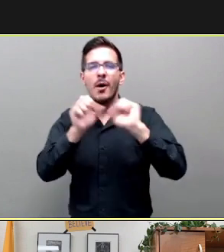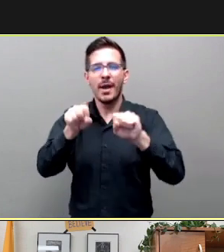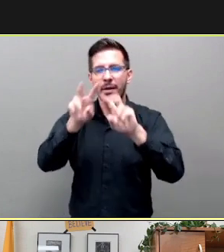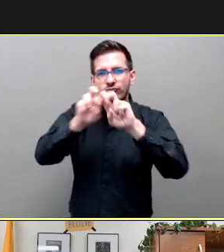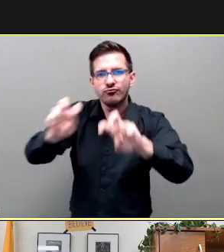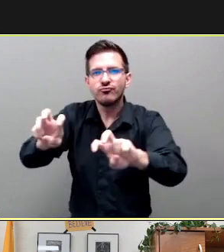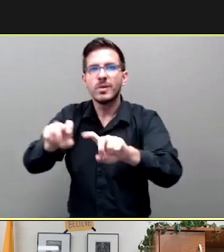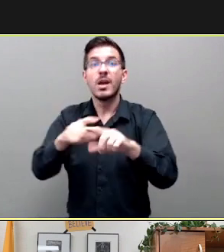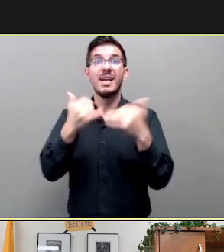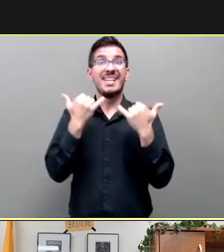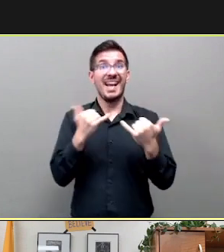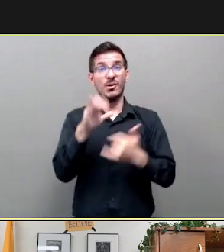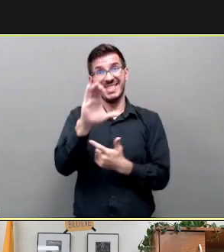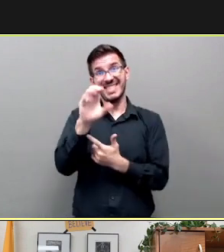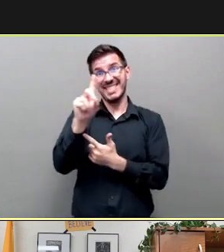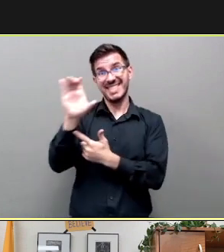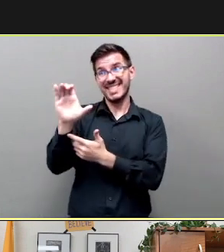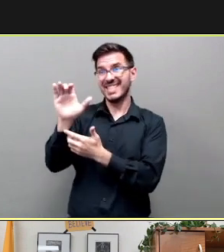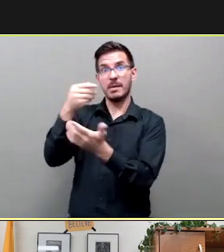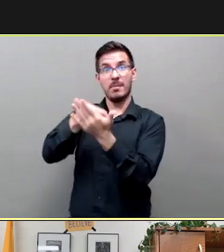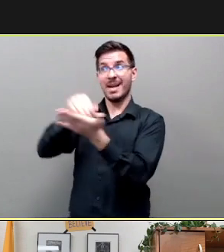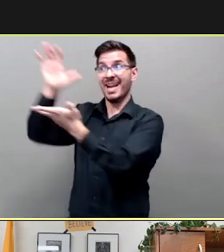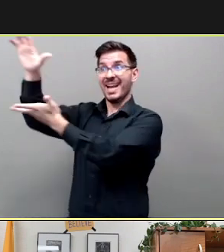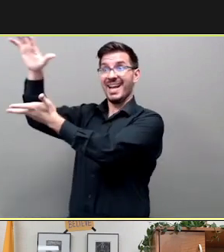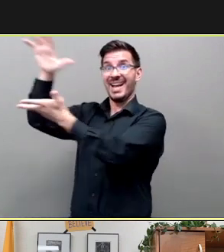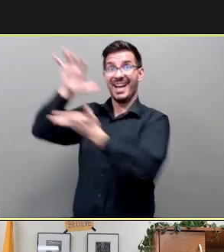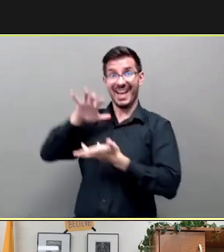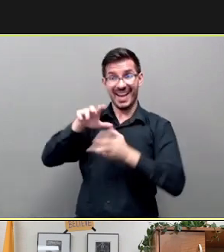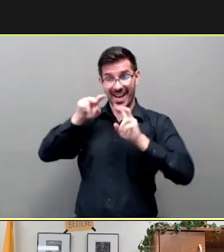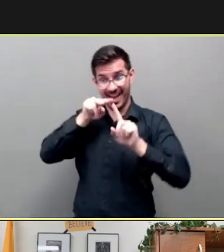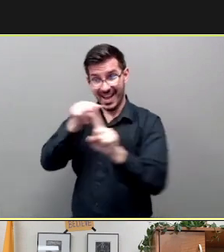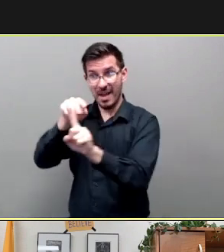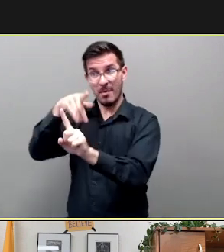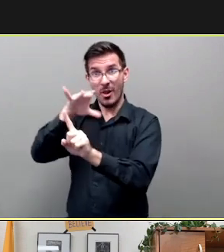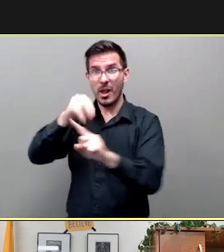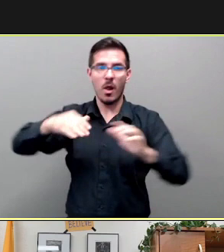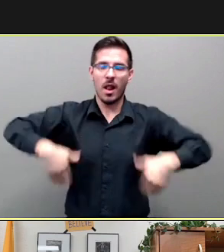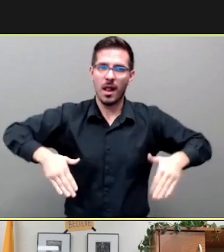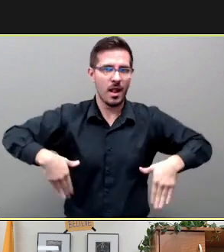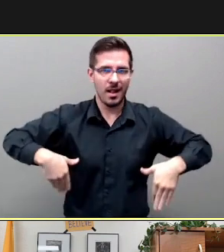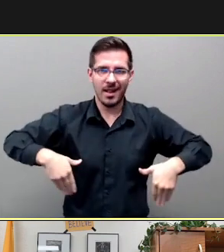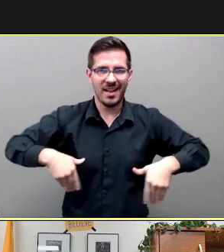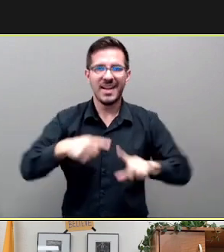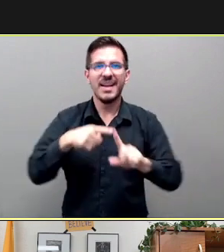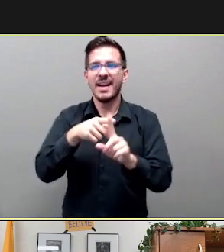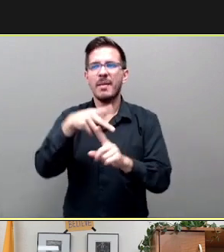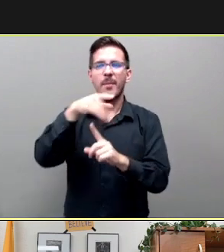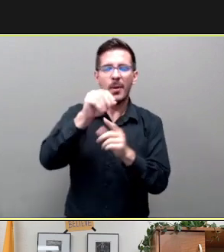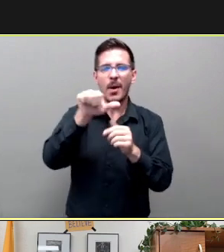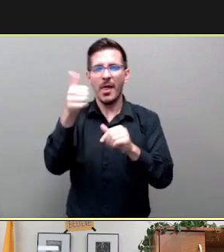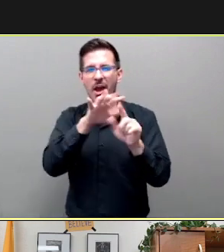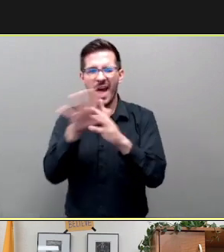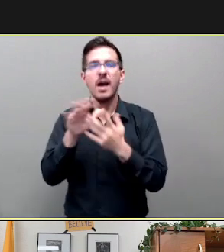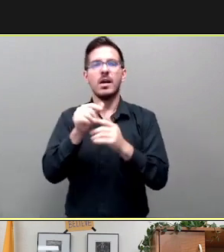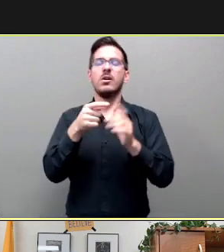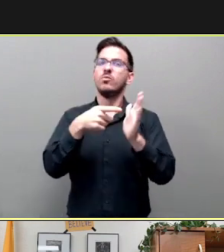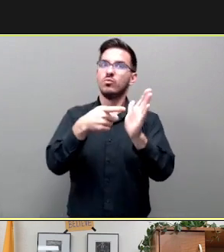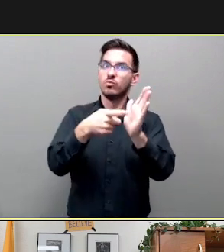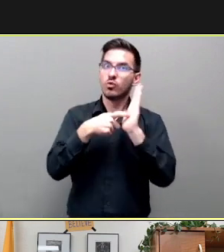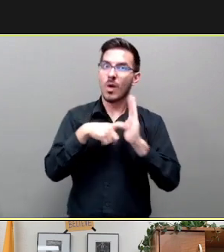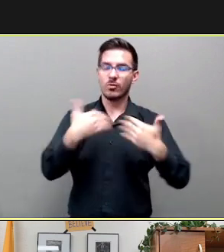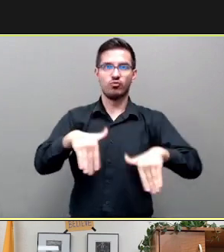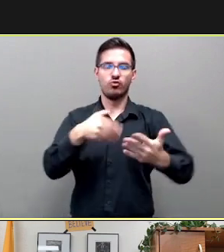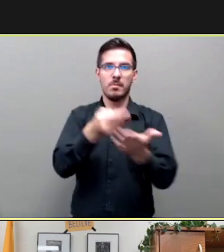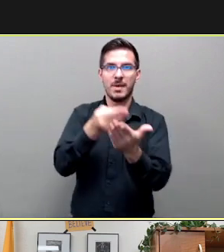funding states to monitor polio and things like that, because it does require significant funding to bring up